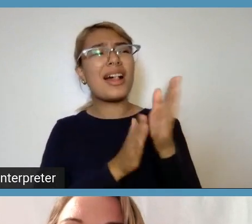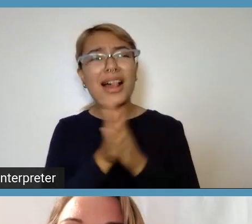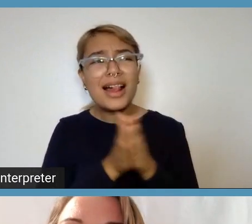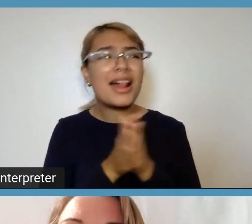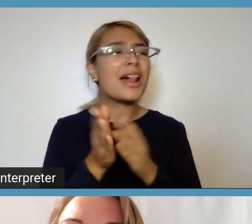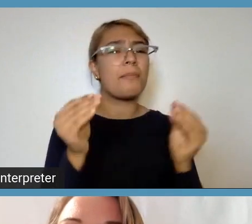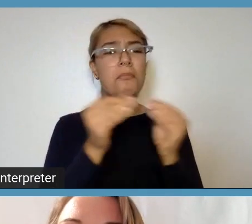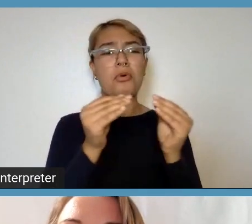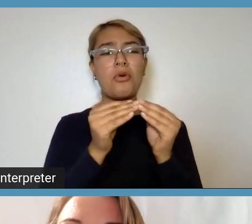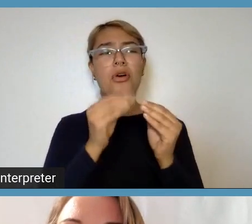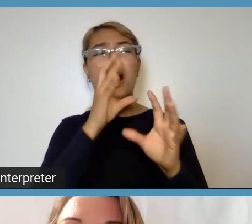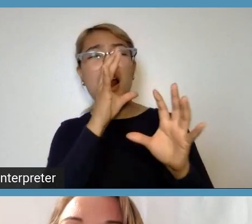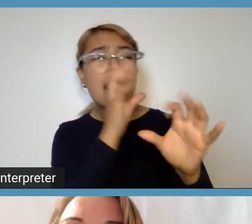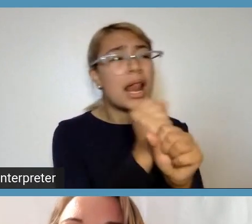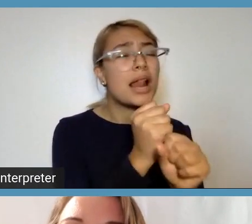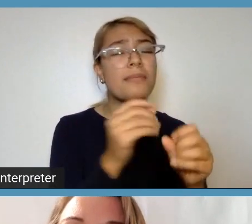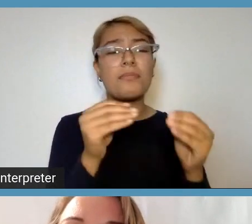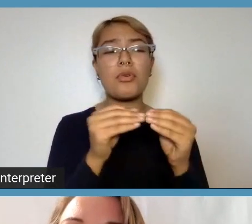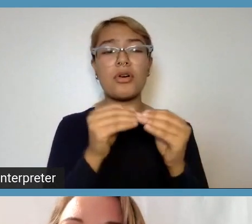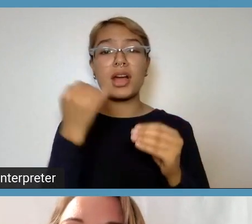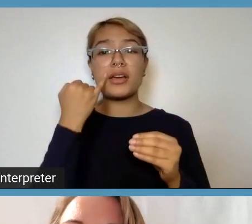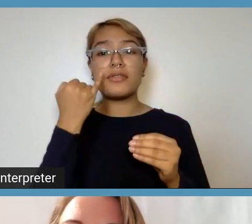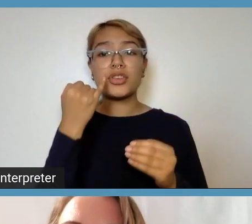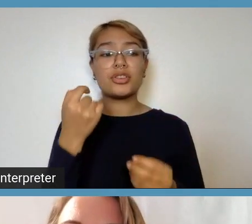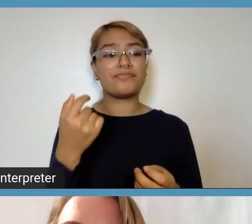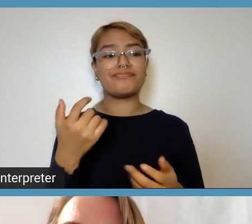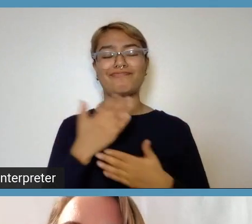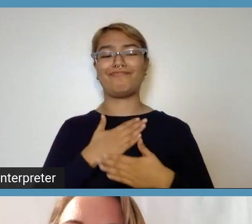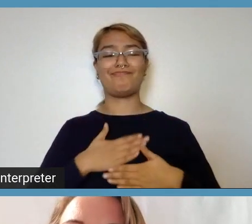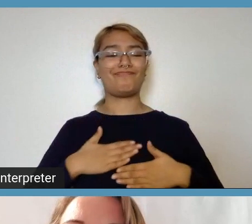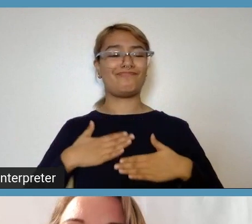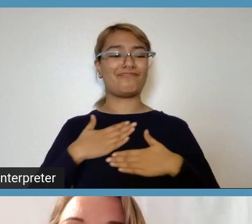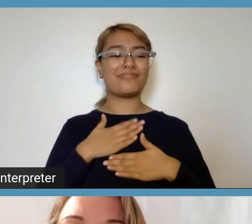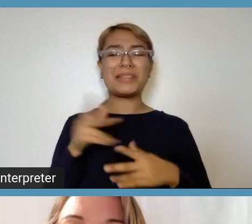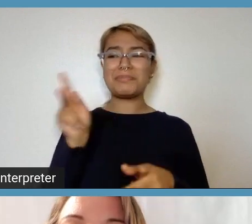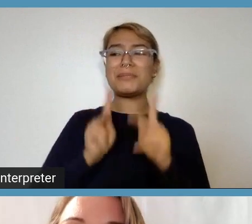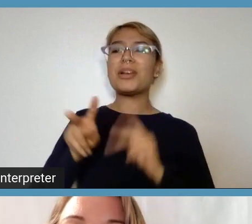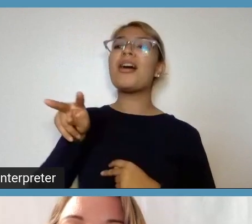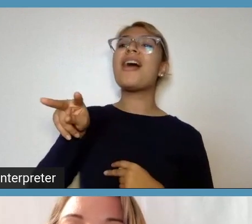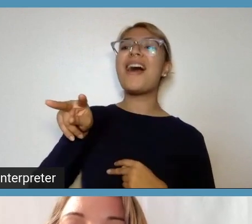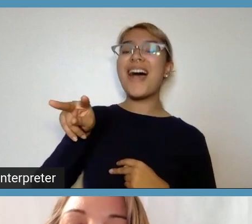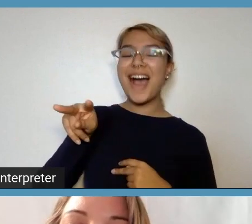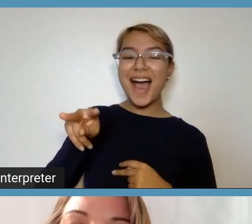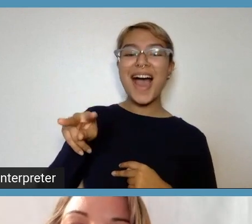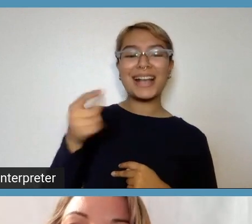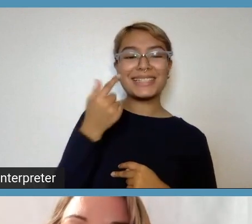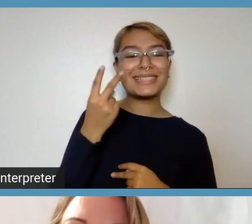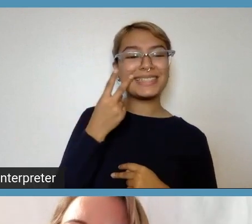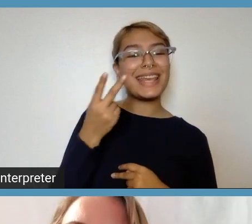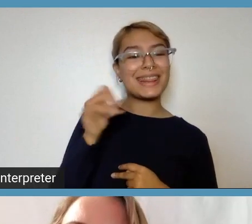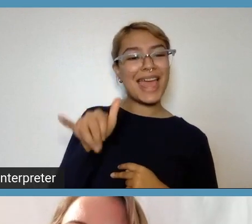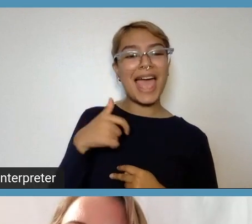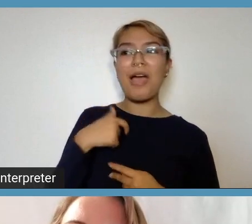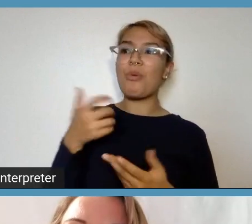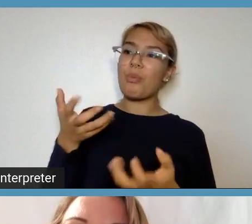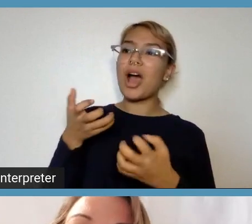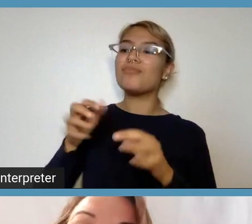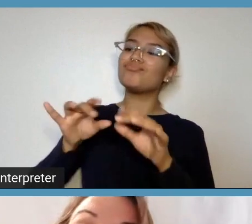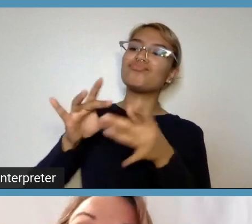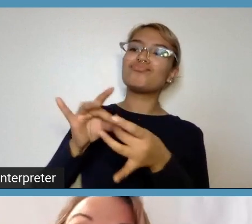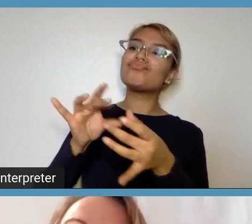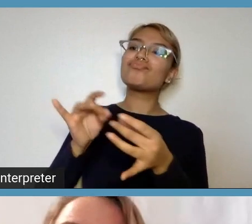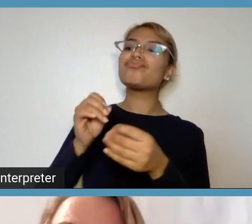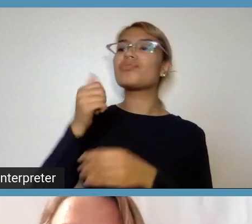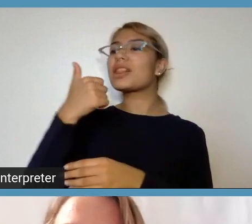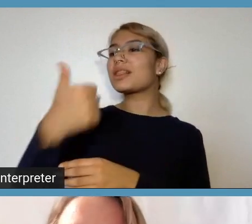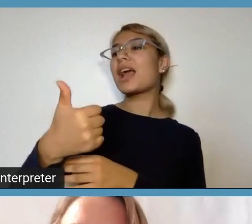just enjoying yourself, people definitely feel that and then want to engage with